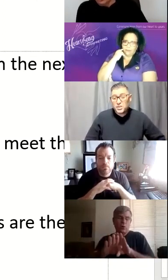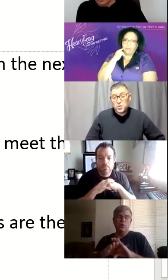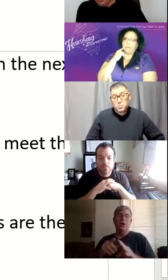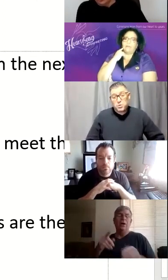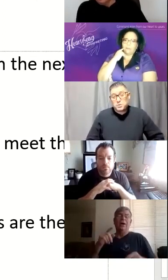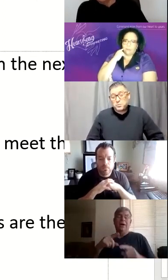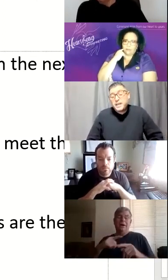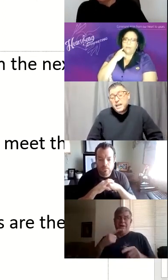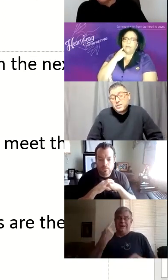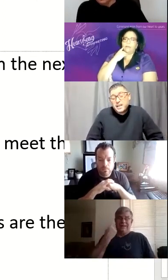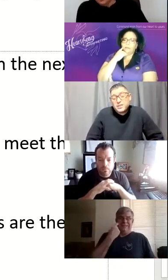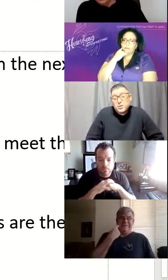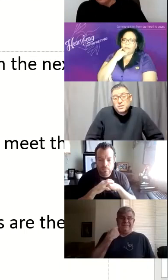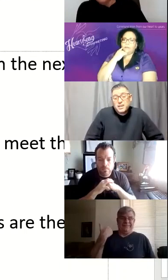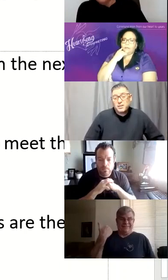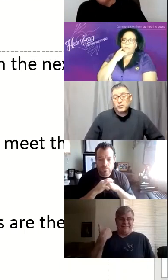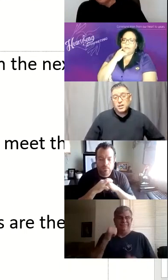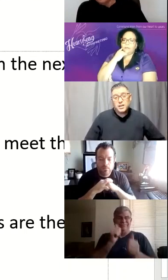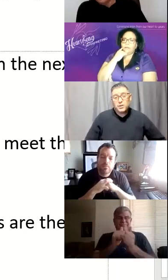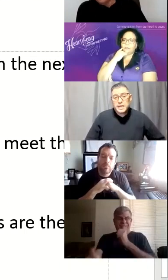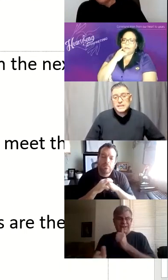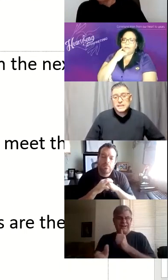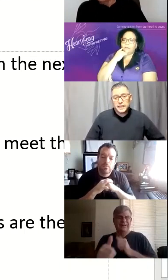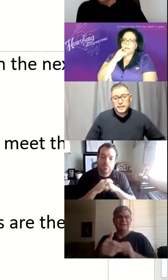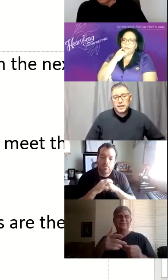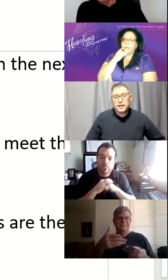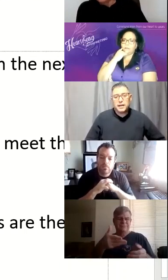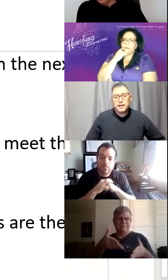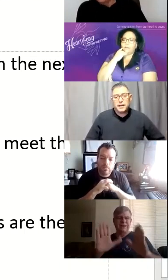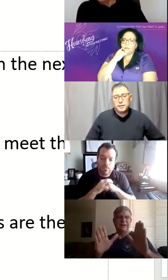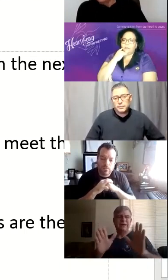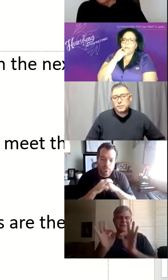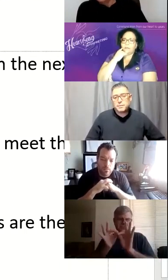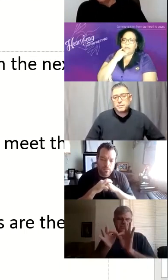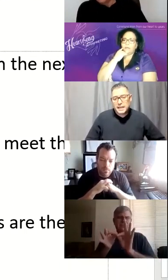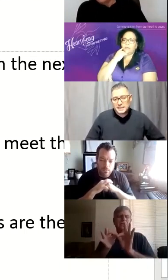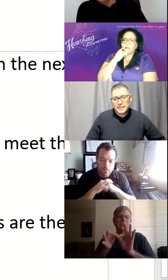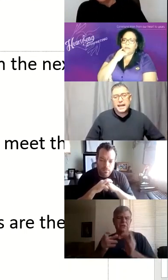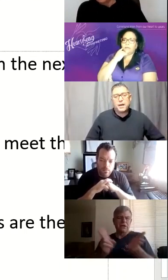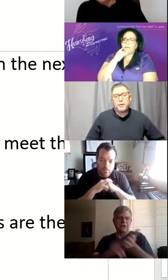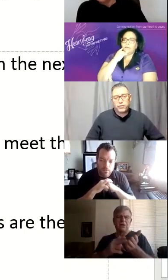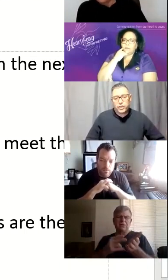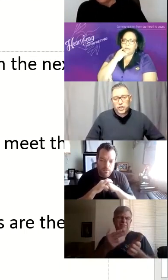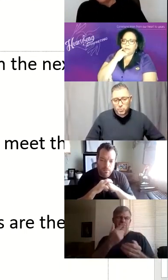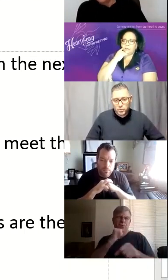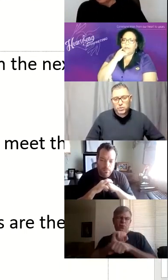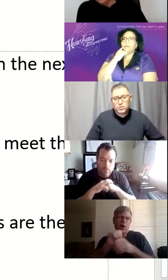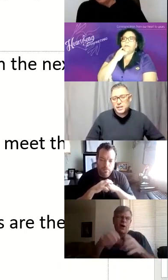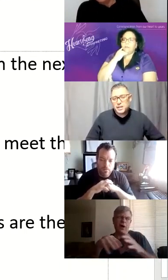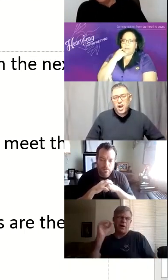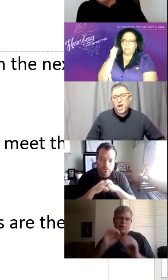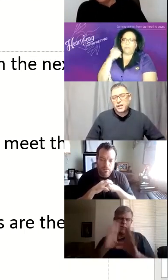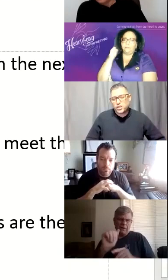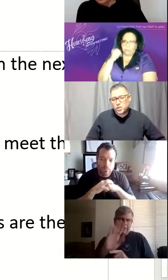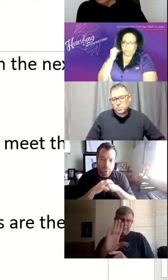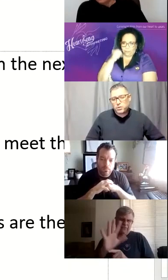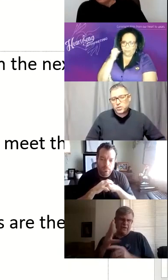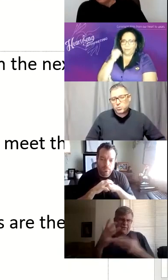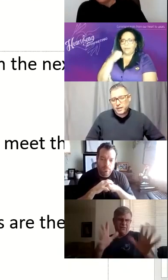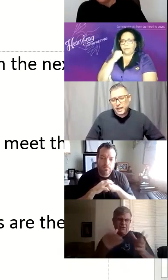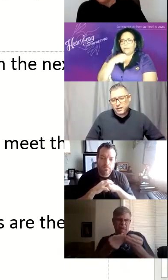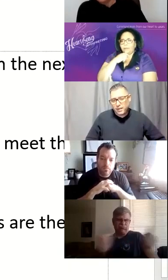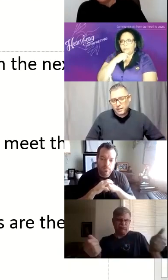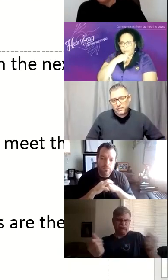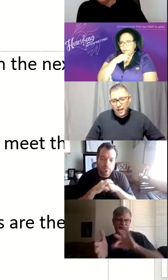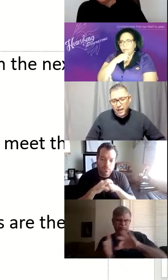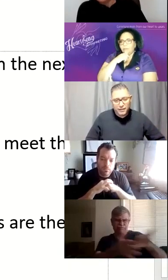contract interpreters, we actually had to close down. Recently, with the passing, allowing for interpreters, contract interpreters to